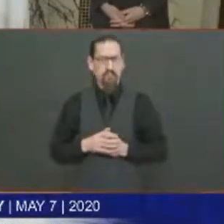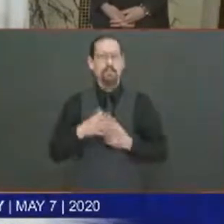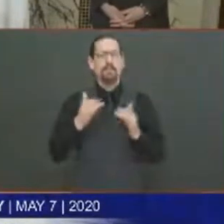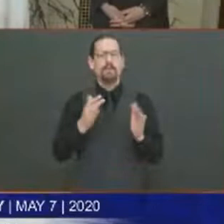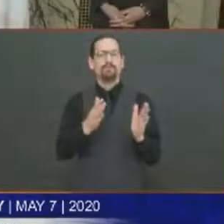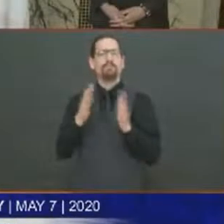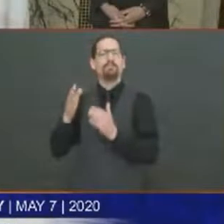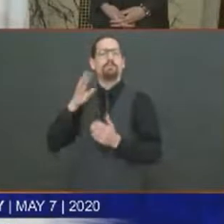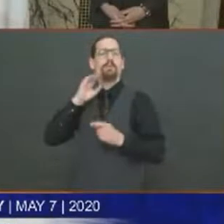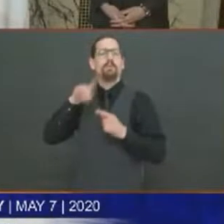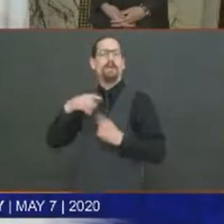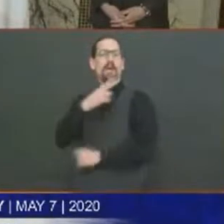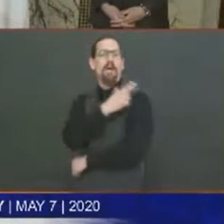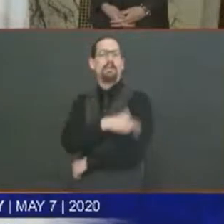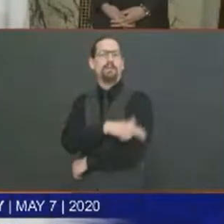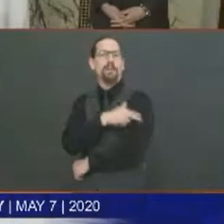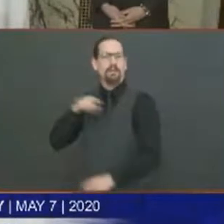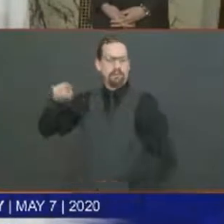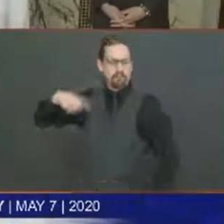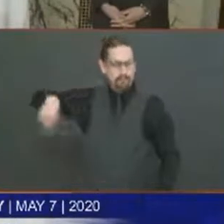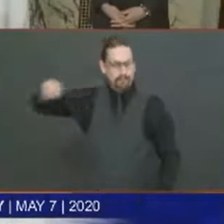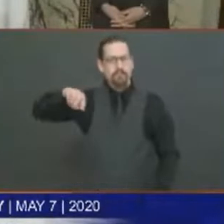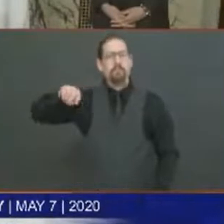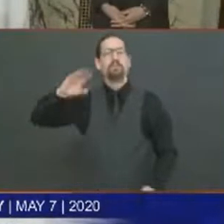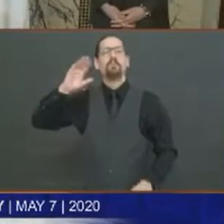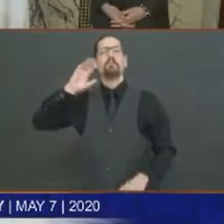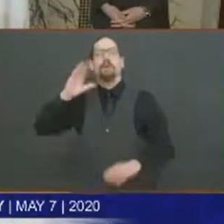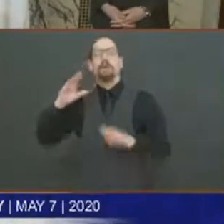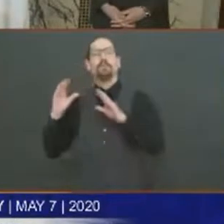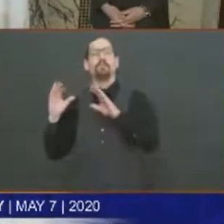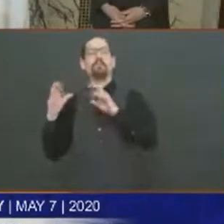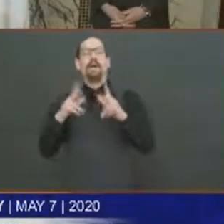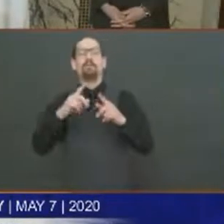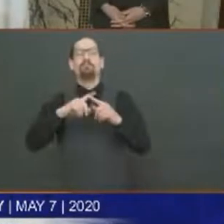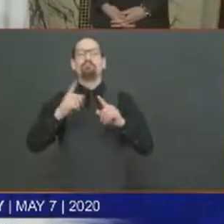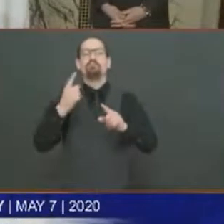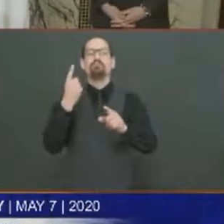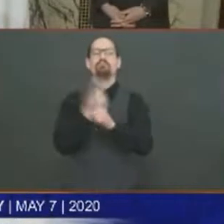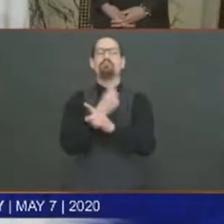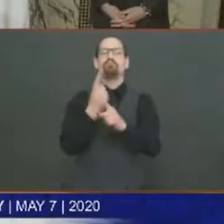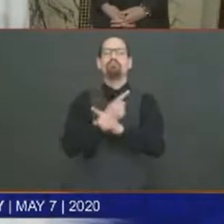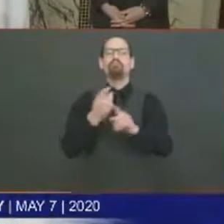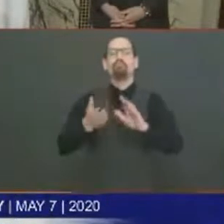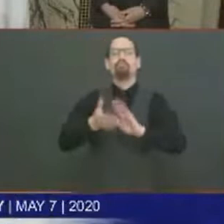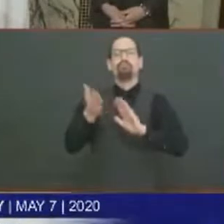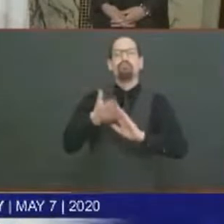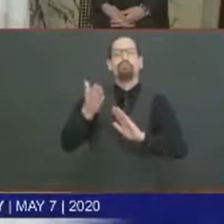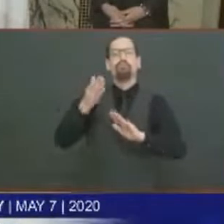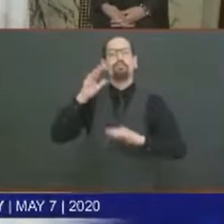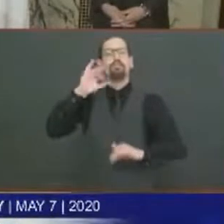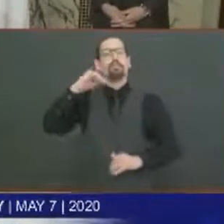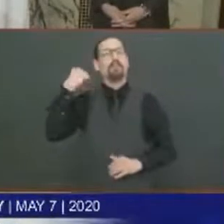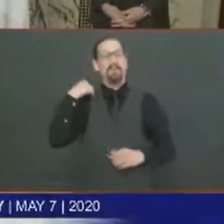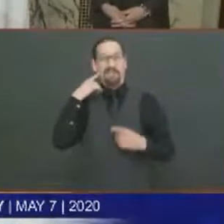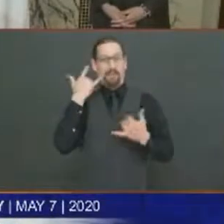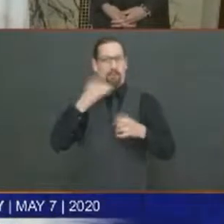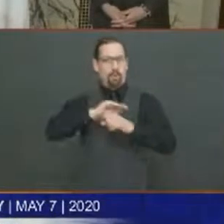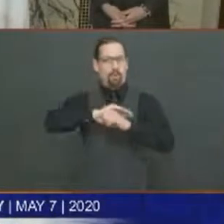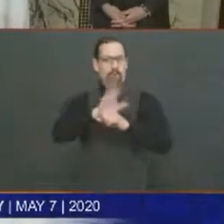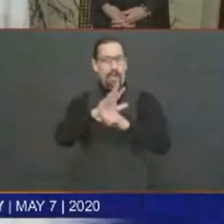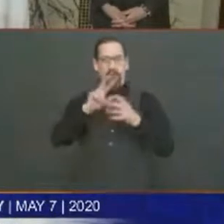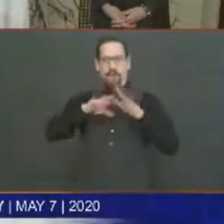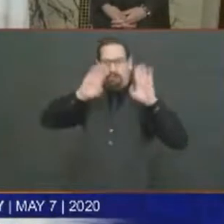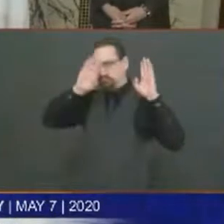of providing required but non-emergency medical procedures. They're going to start resuming